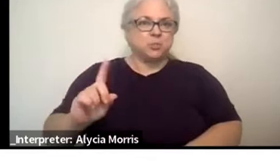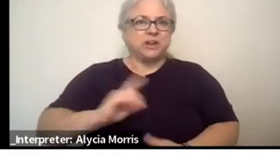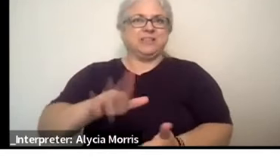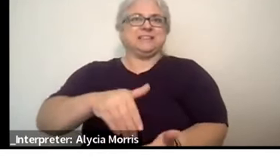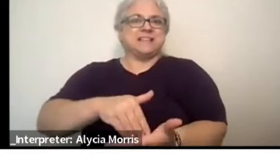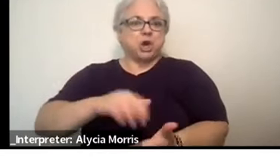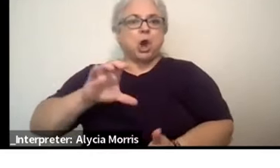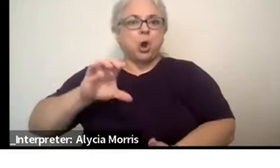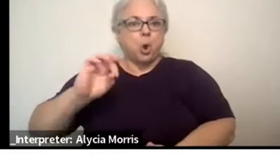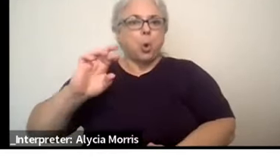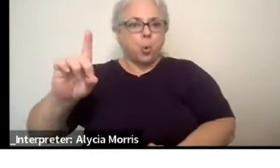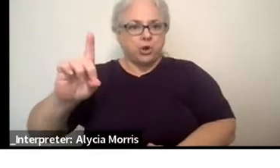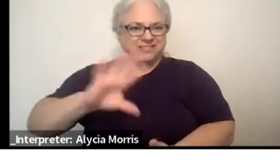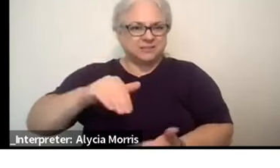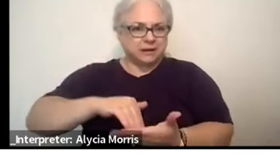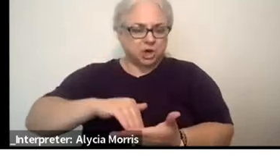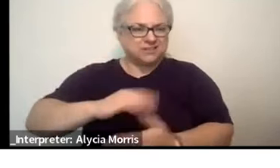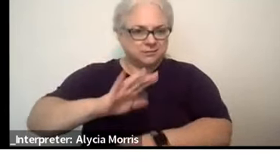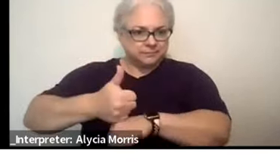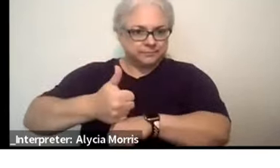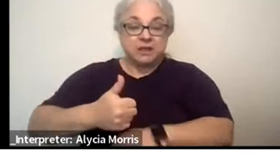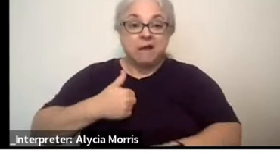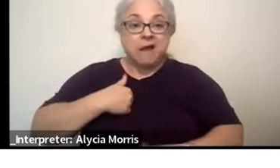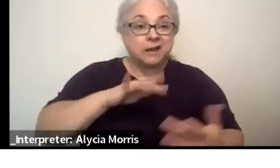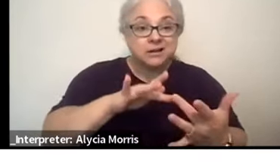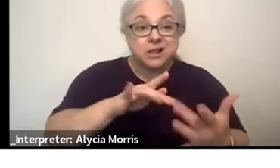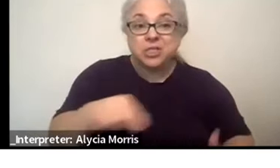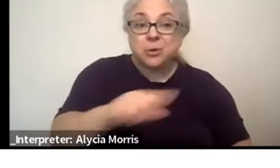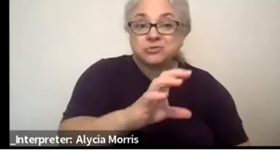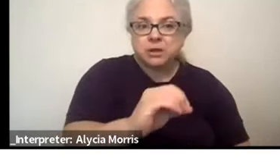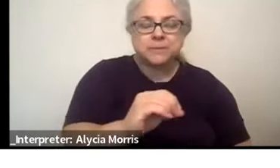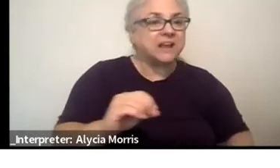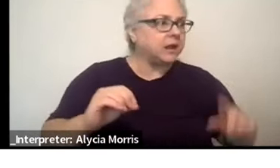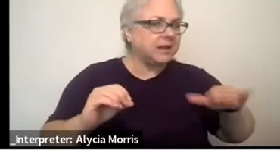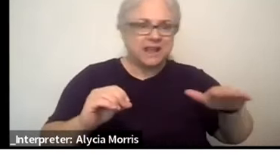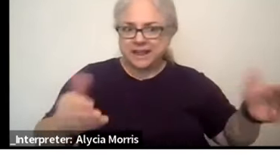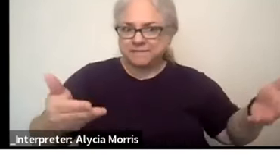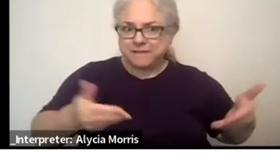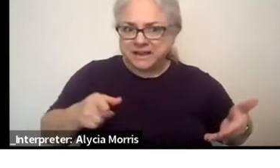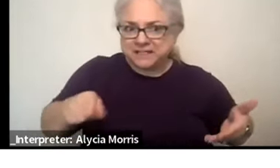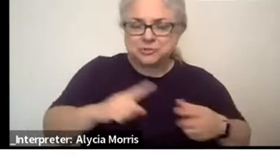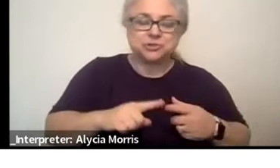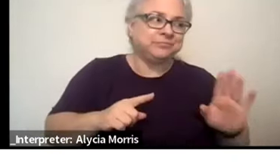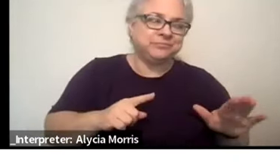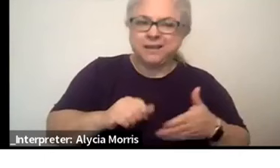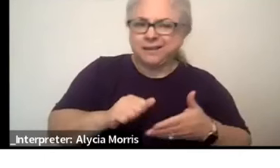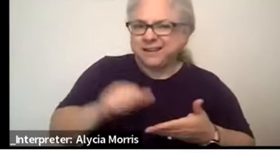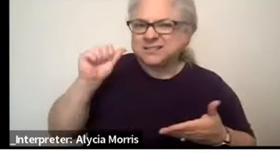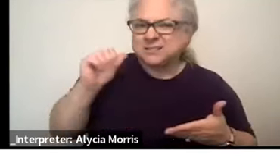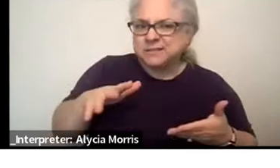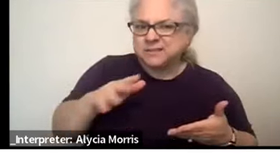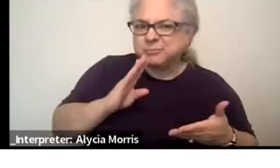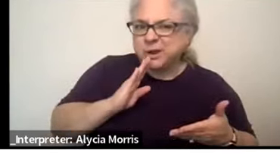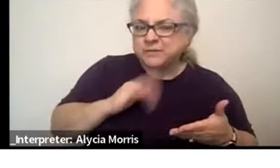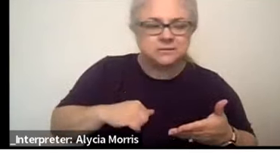located. I actually reached out to them and invited them to a very expensive breakfast of donuts and coffee,